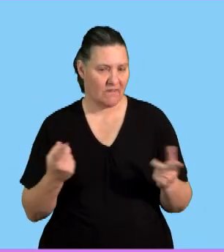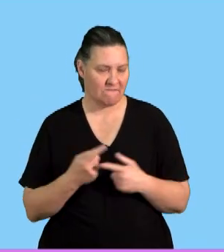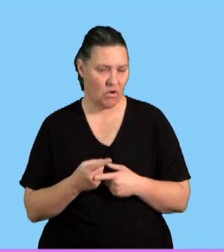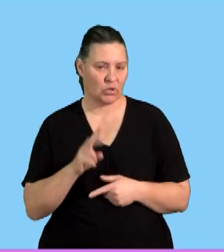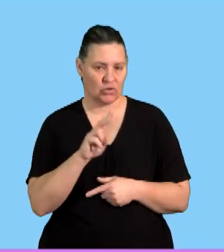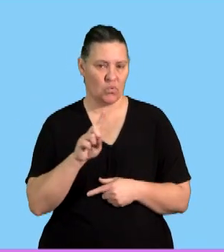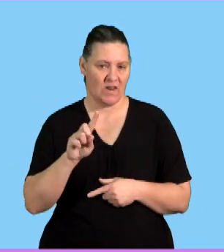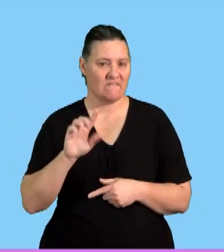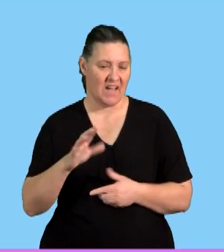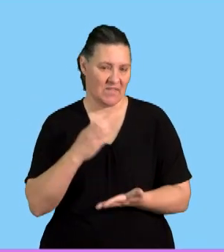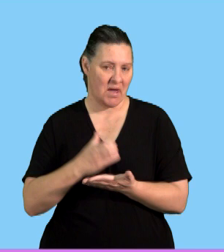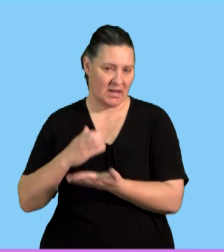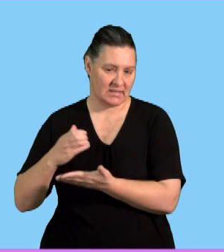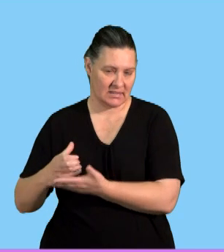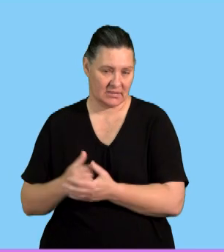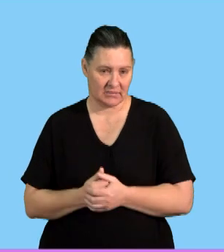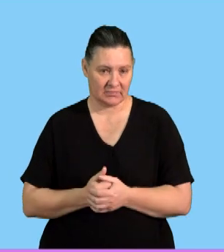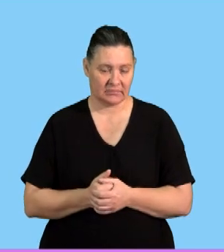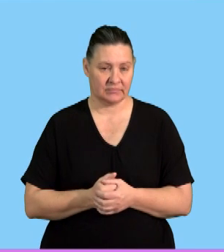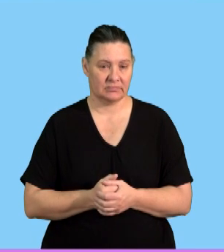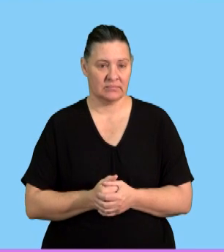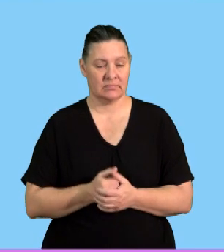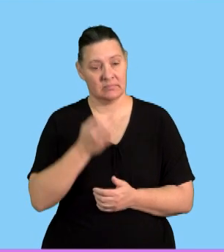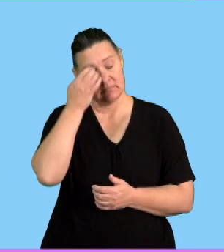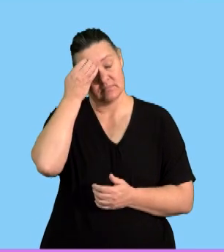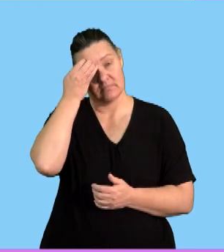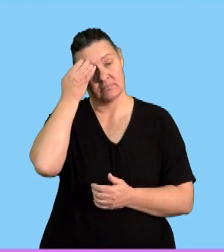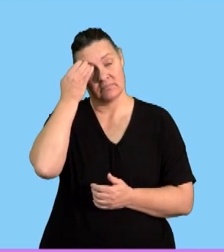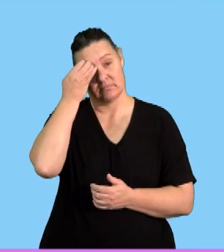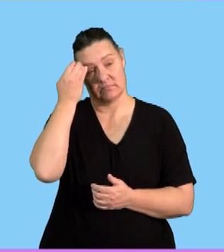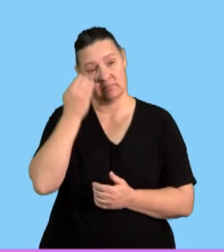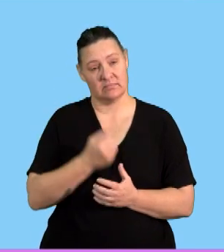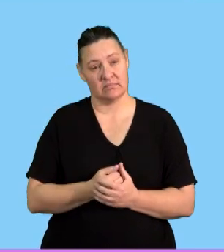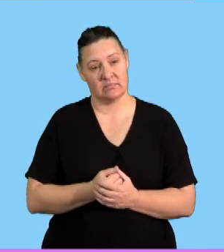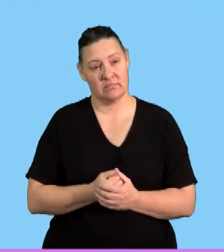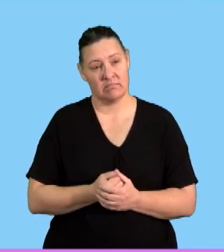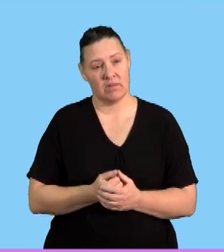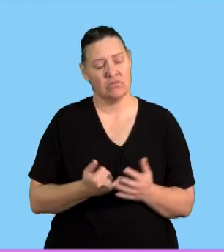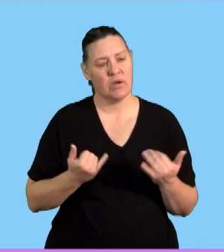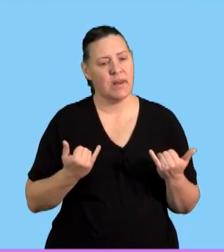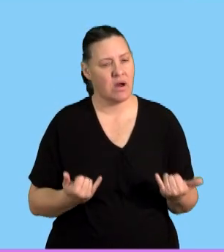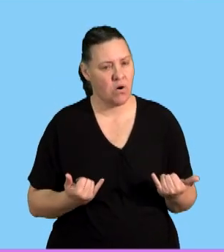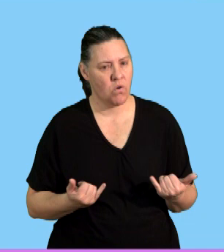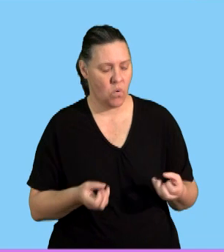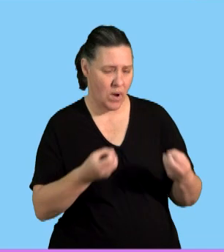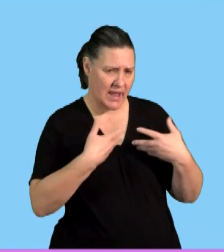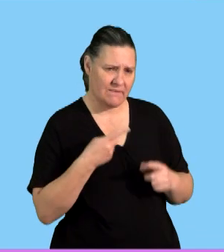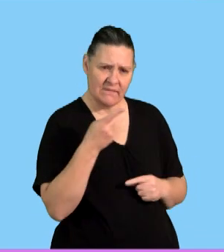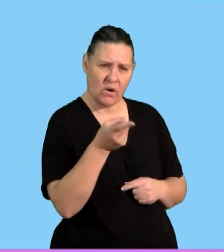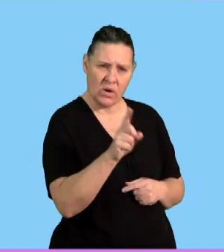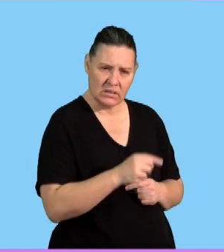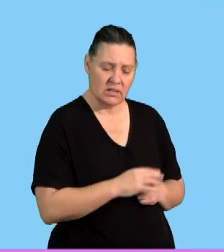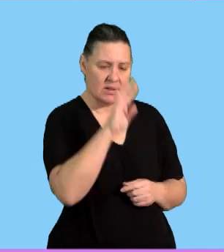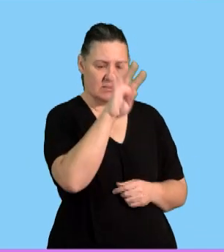215 mugs. So now what they're giving us here